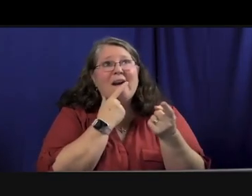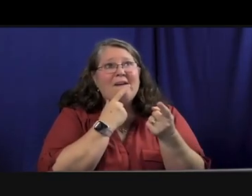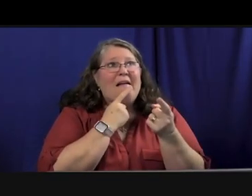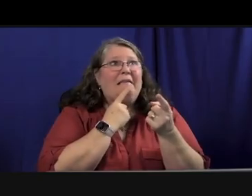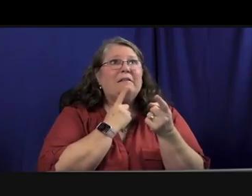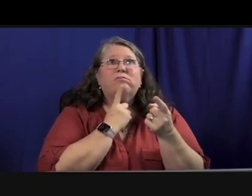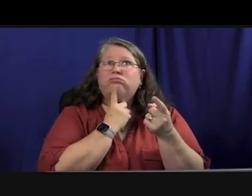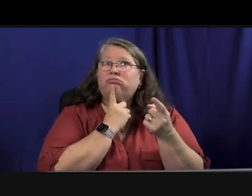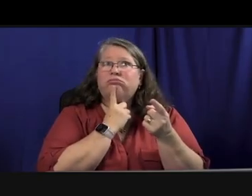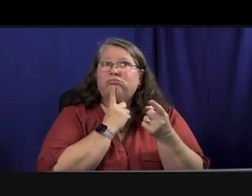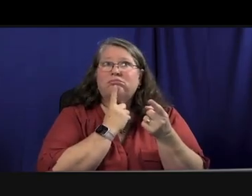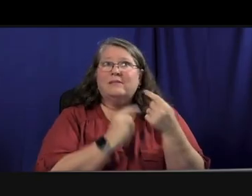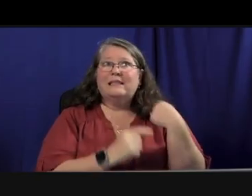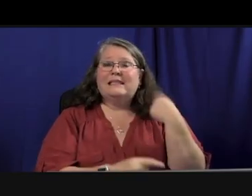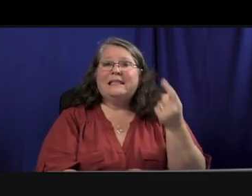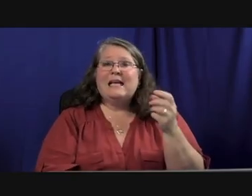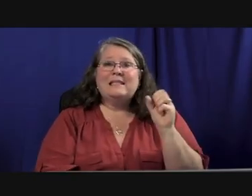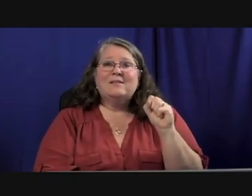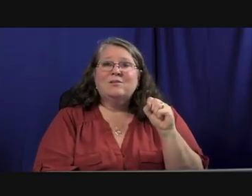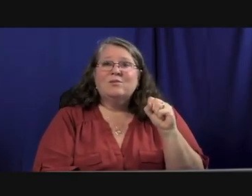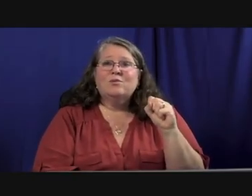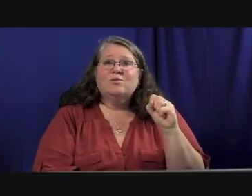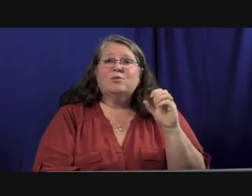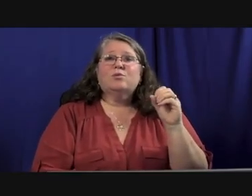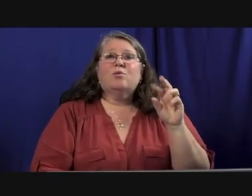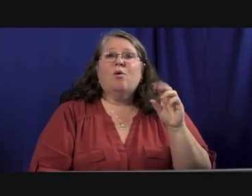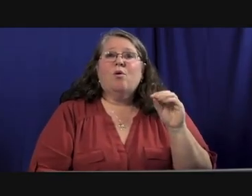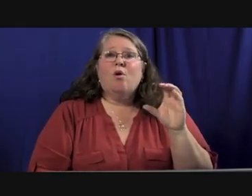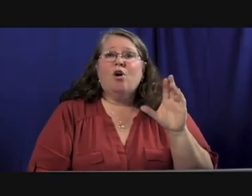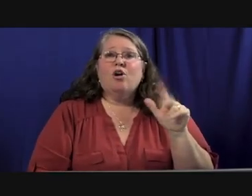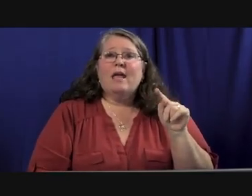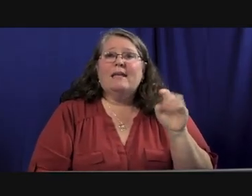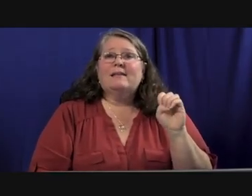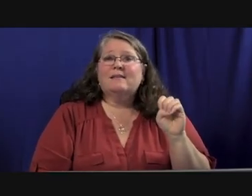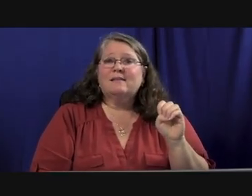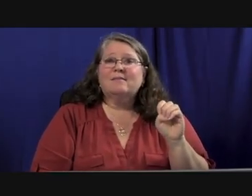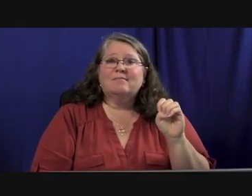been around for